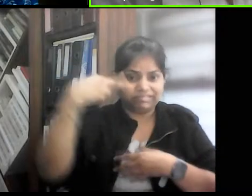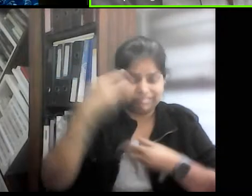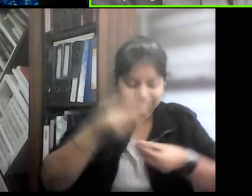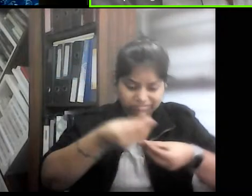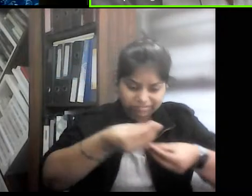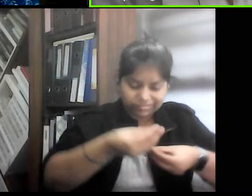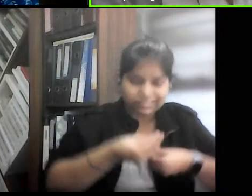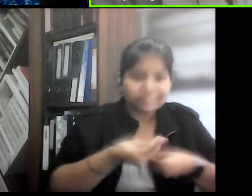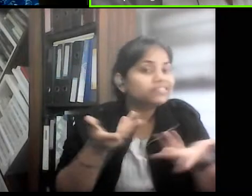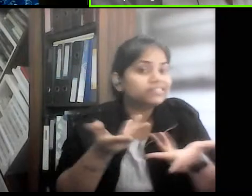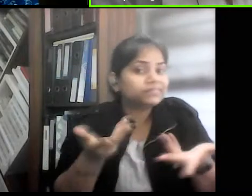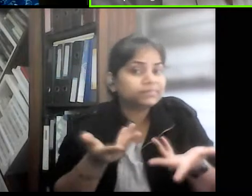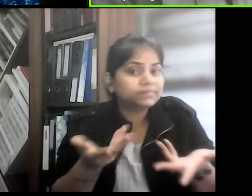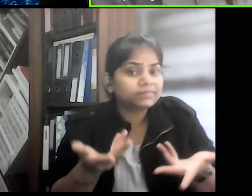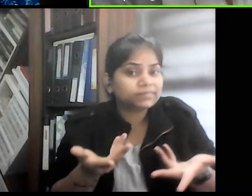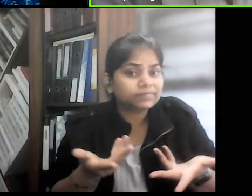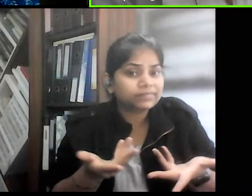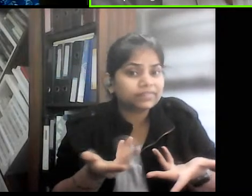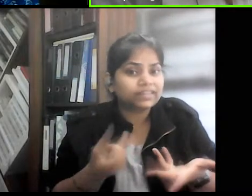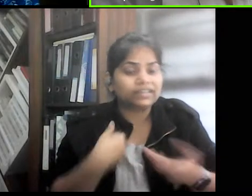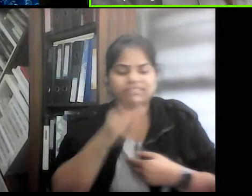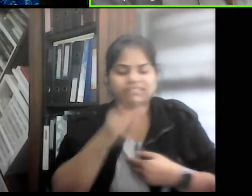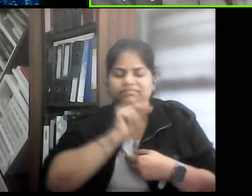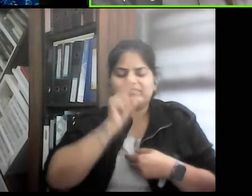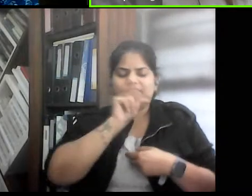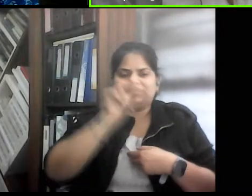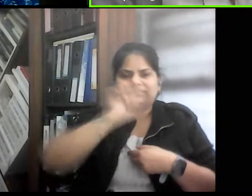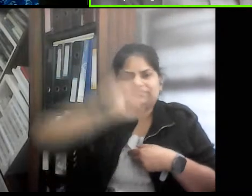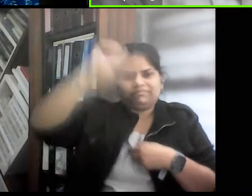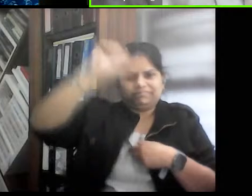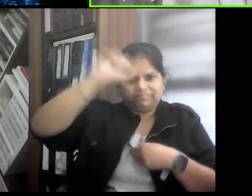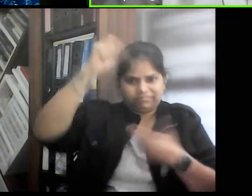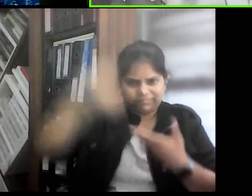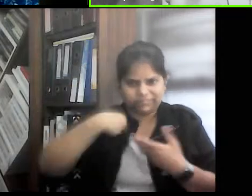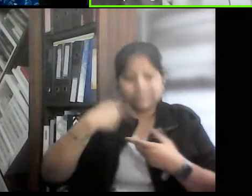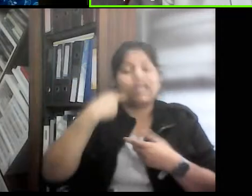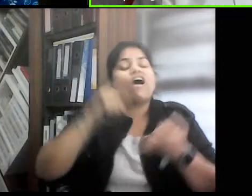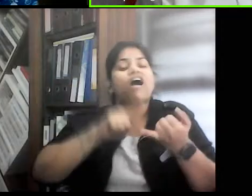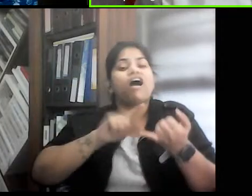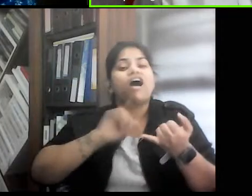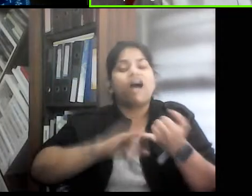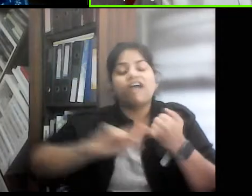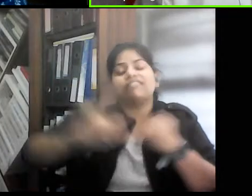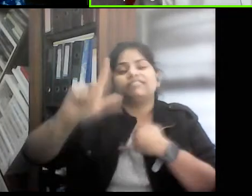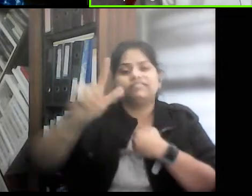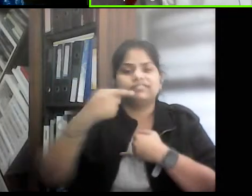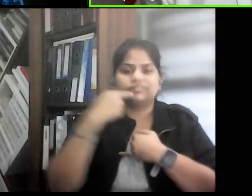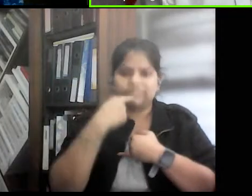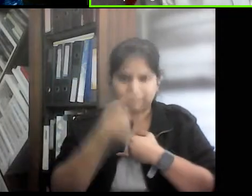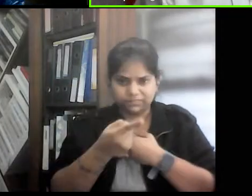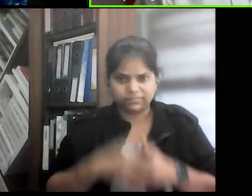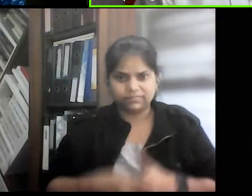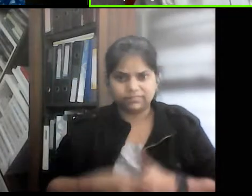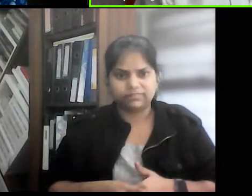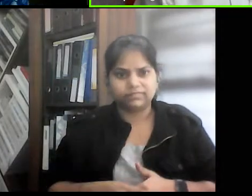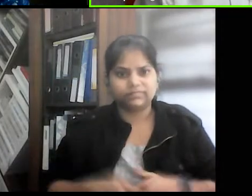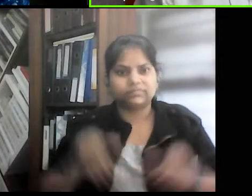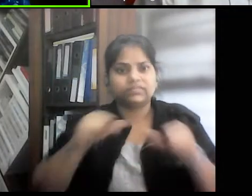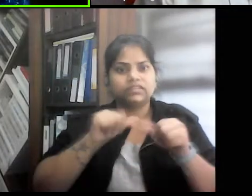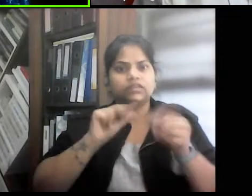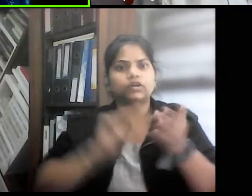sort of assert our voices with regard to ISL. So, Nurima, should we move to the next